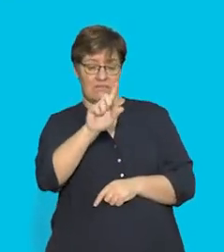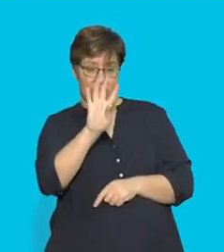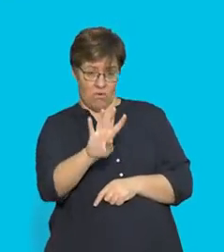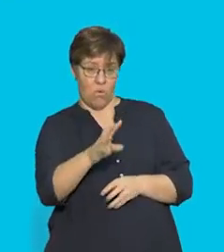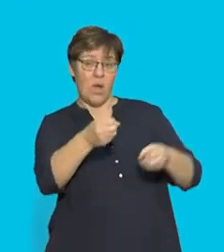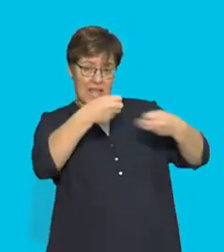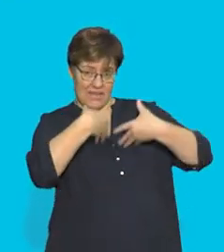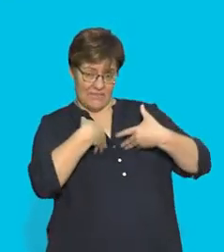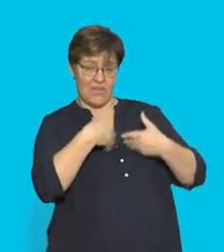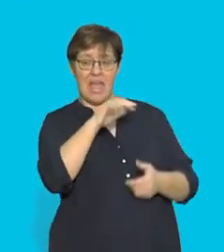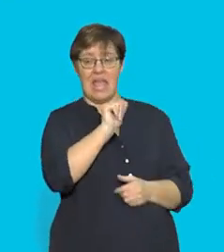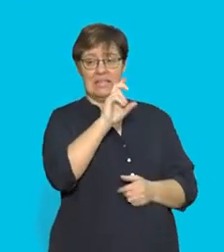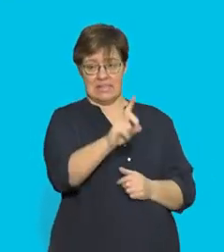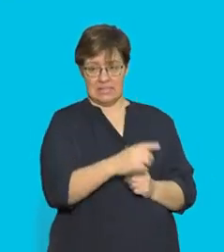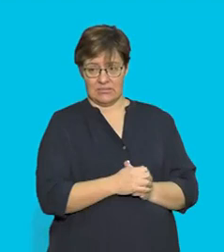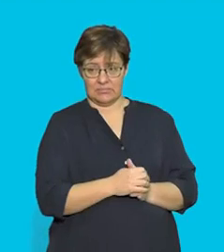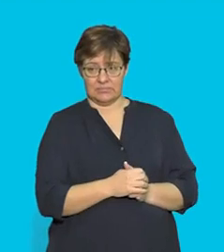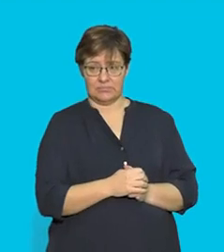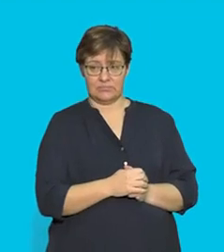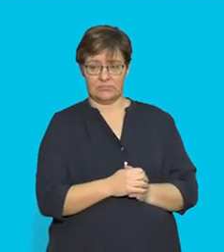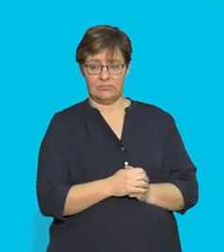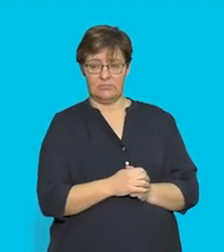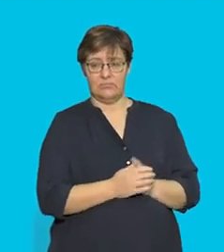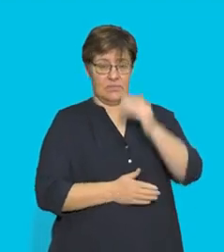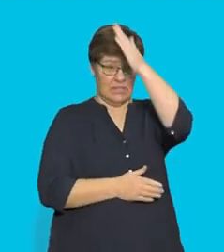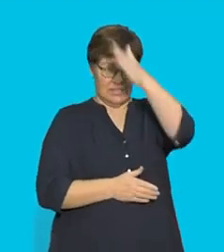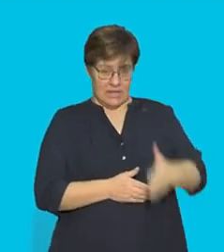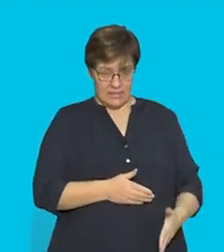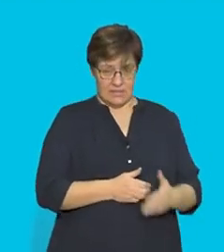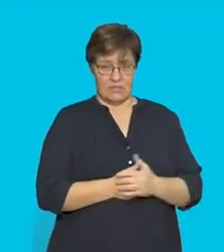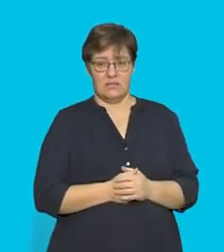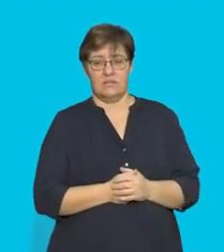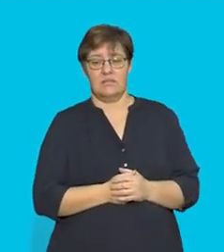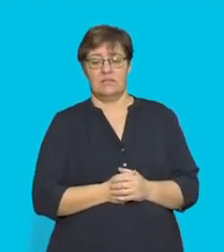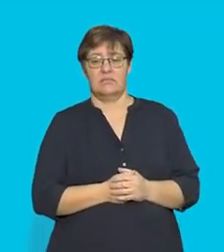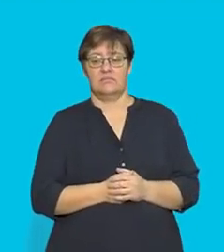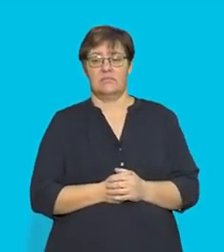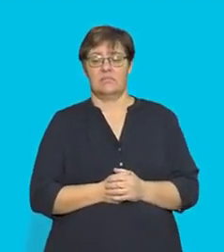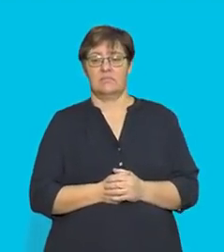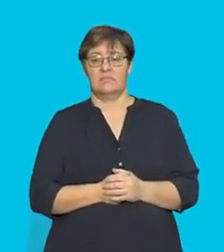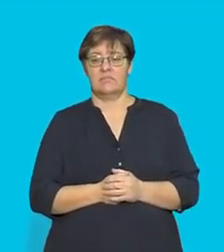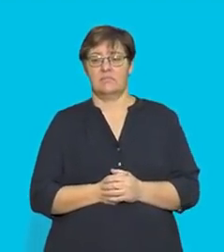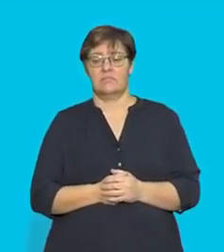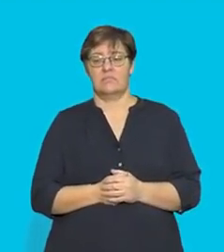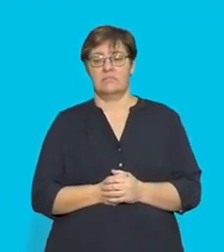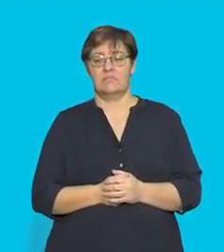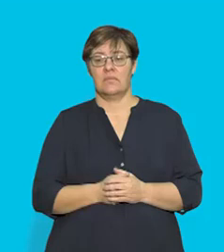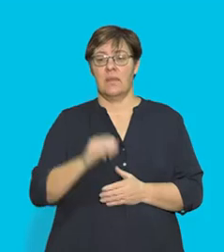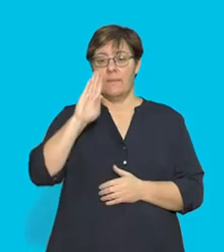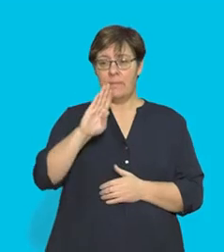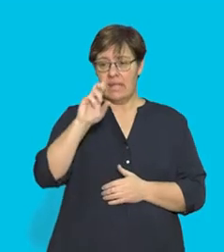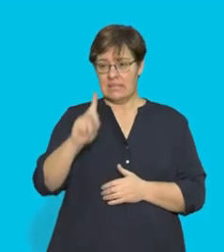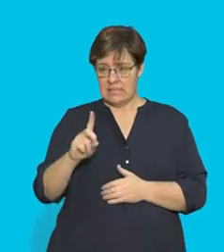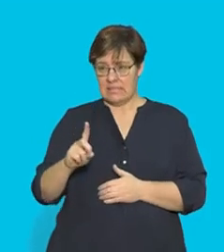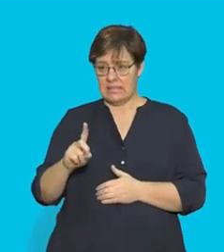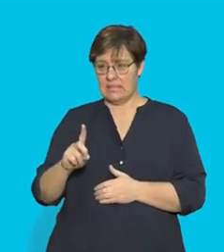giving us the value of this side here, okay? And they're giving us the value of BD